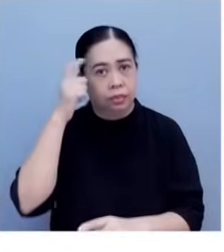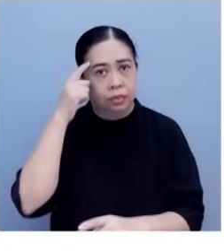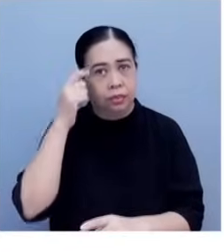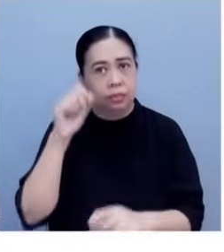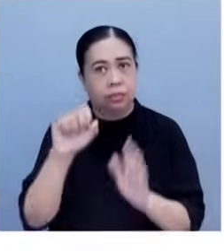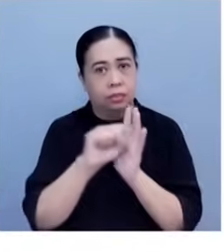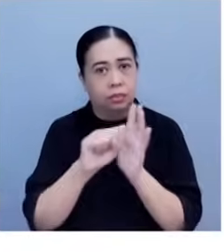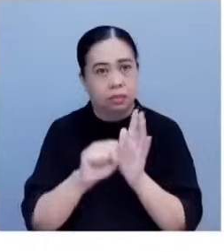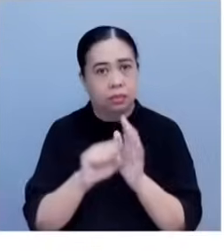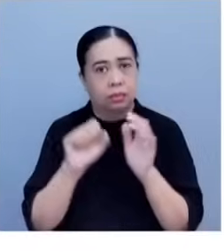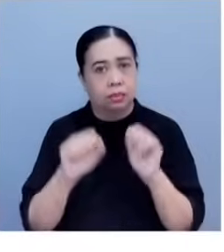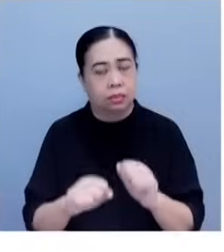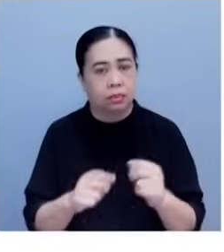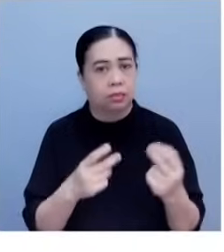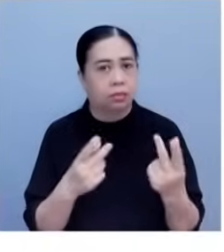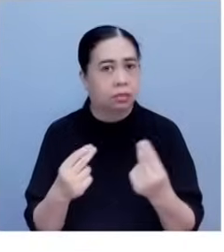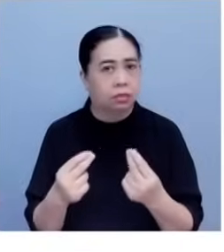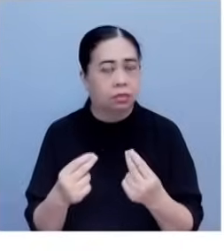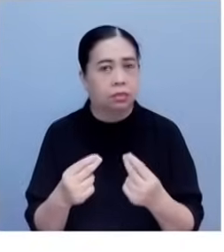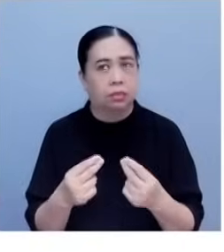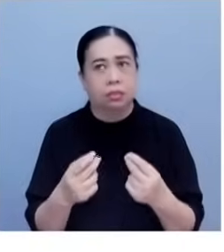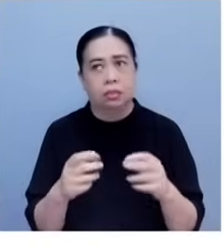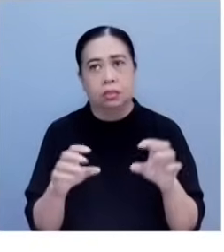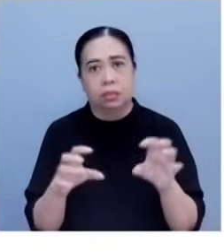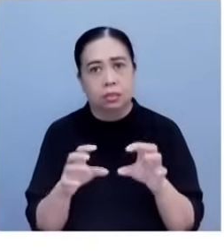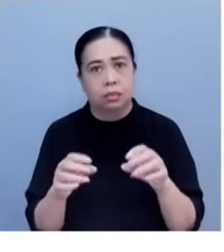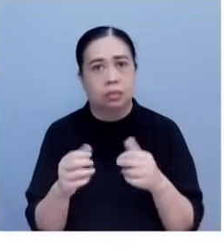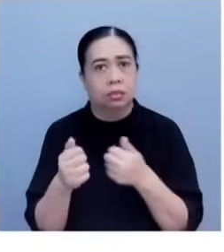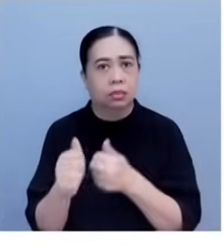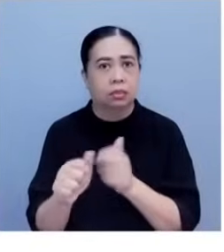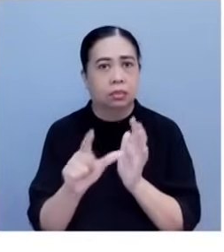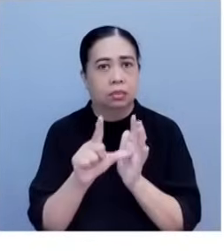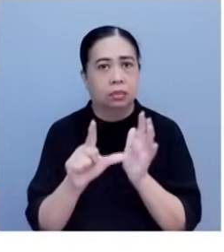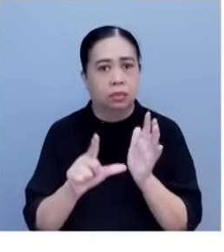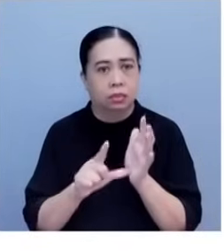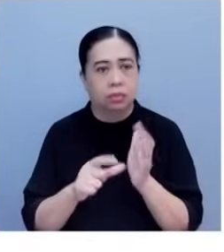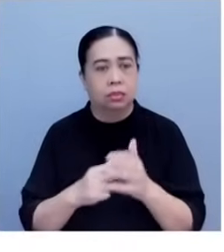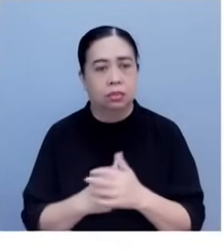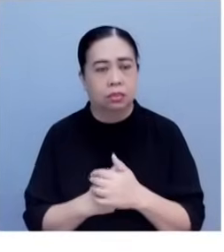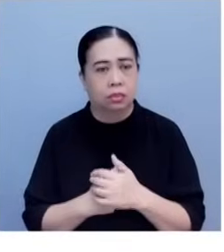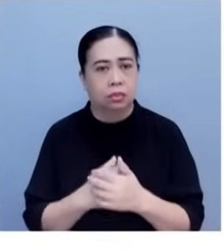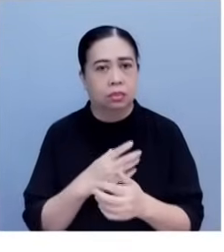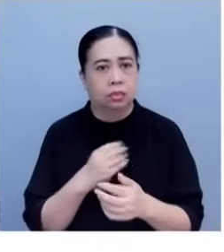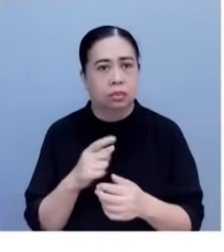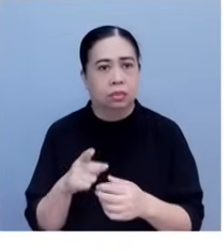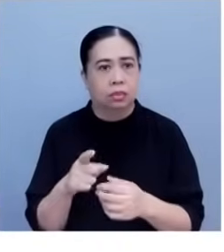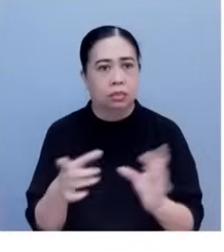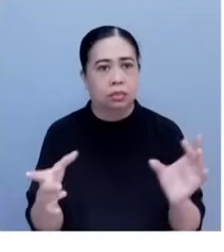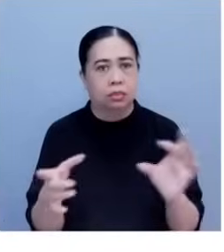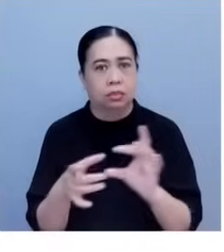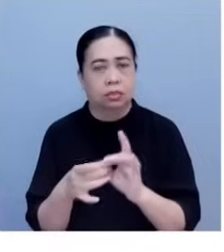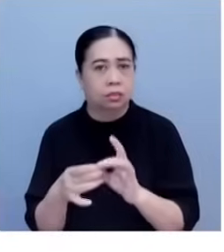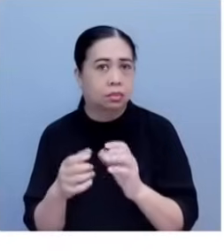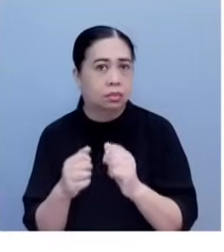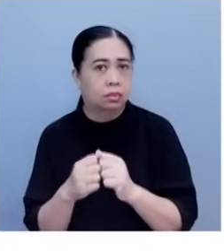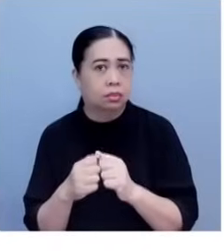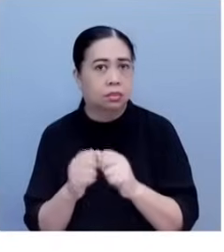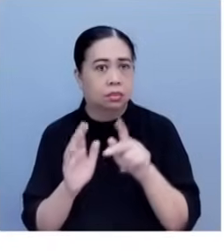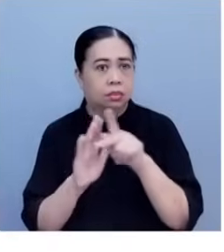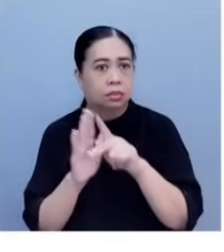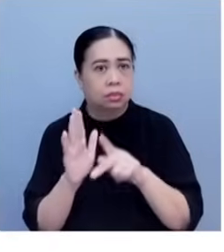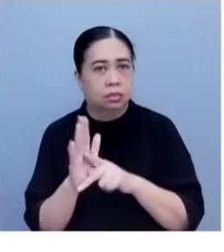can perform acts in accordance with law, and you have to connect that with the principle